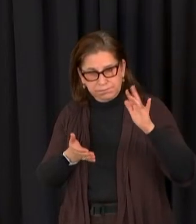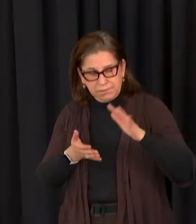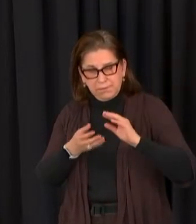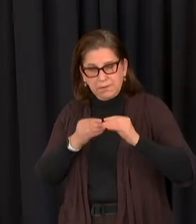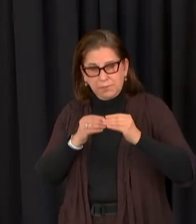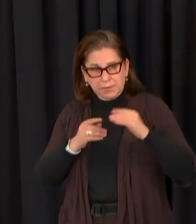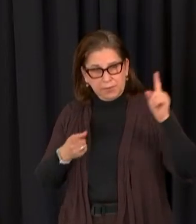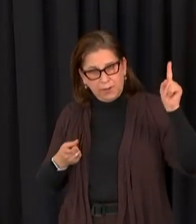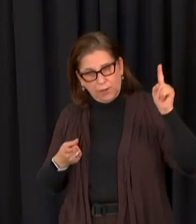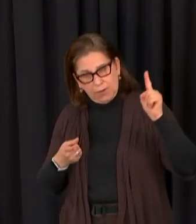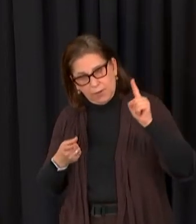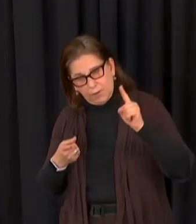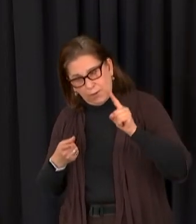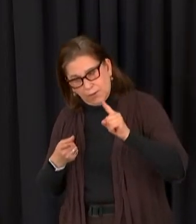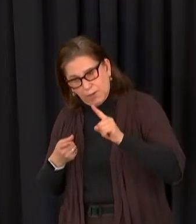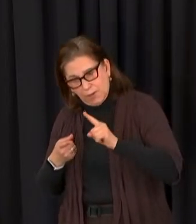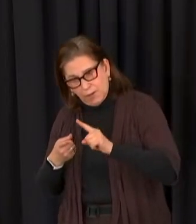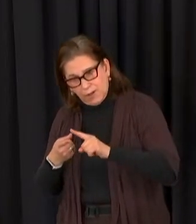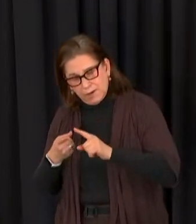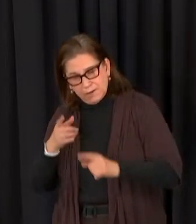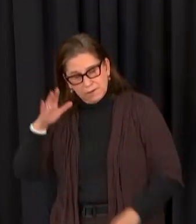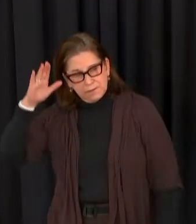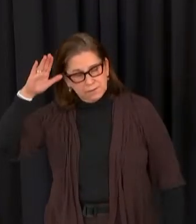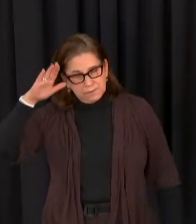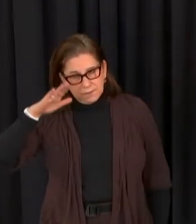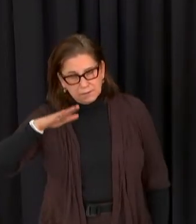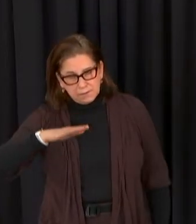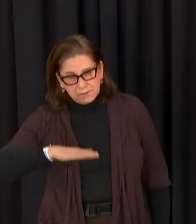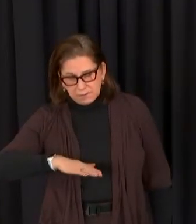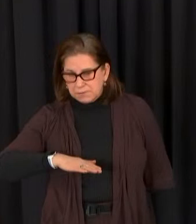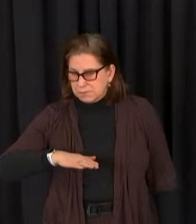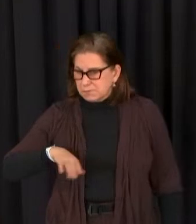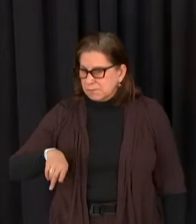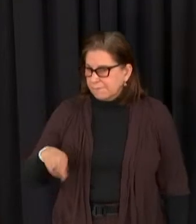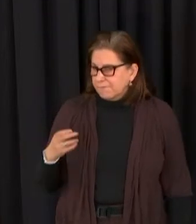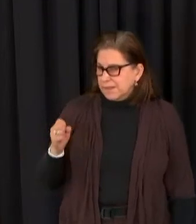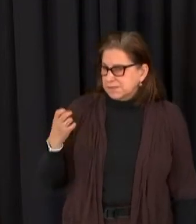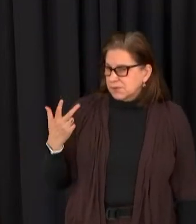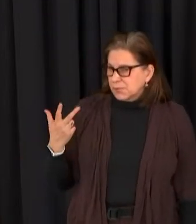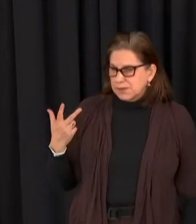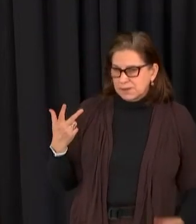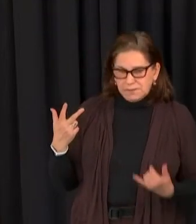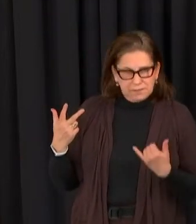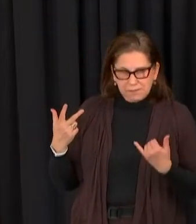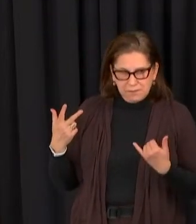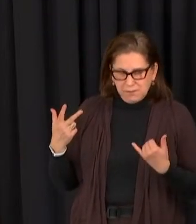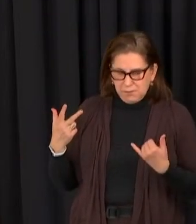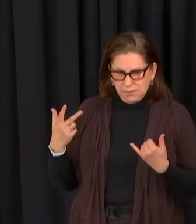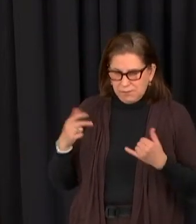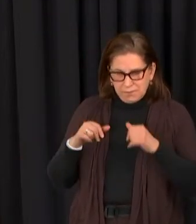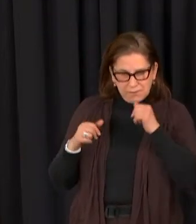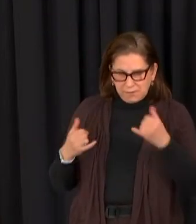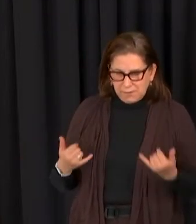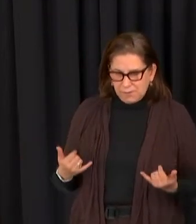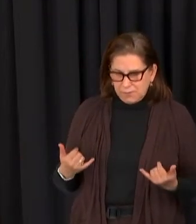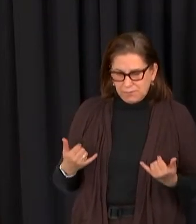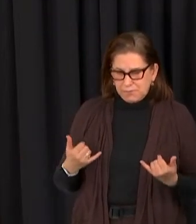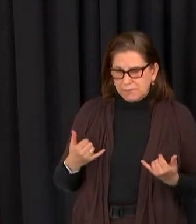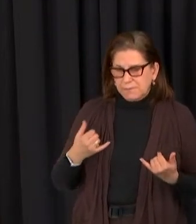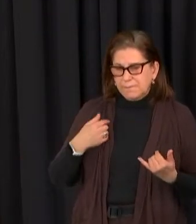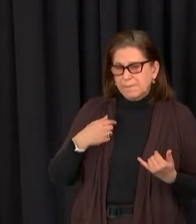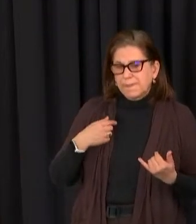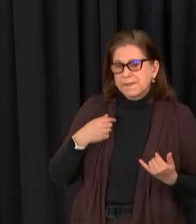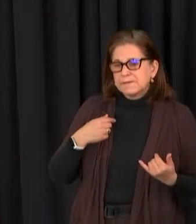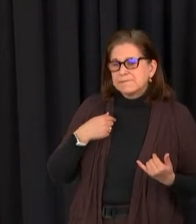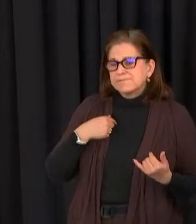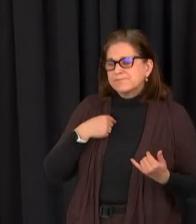as low as we have ever been in the district. And I think that's important for people to understand. You may also be familiar with